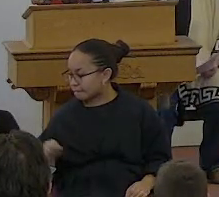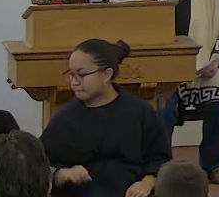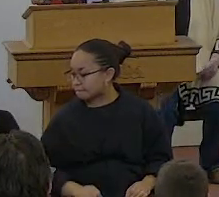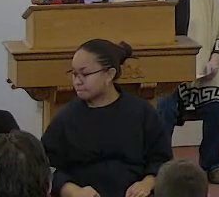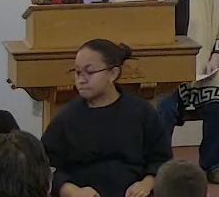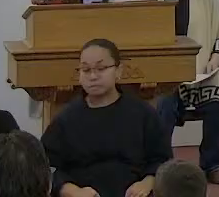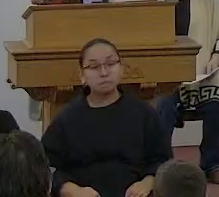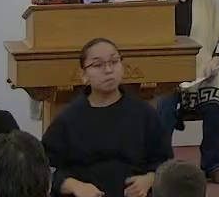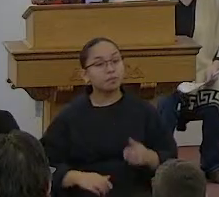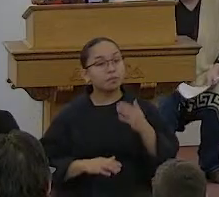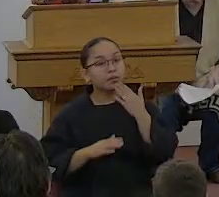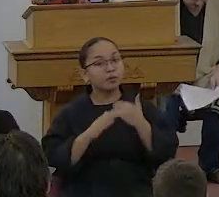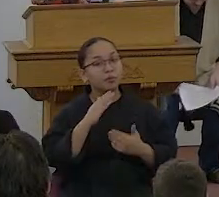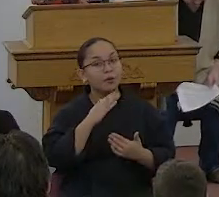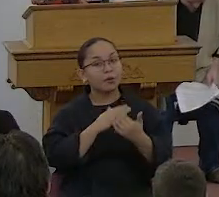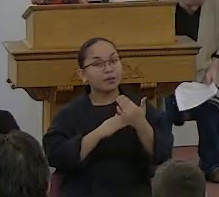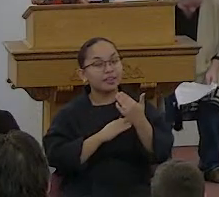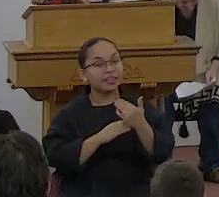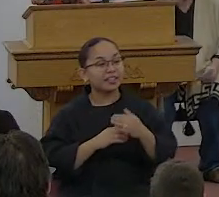Good morning.